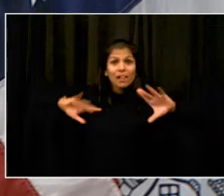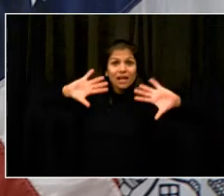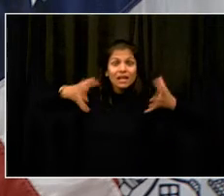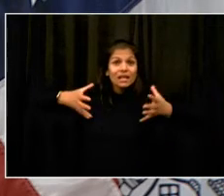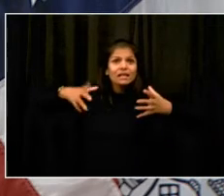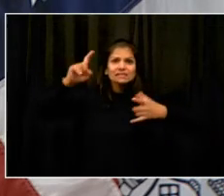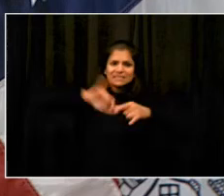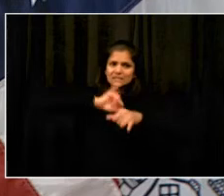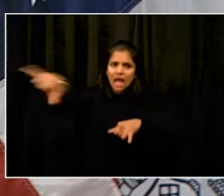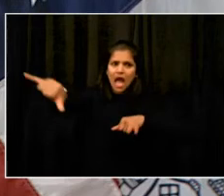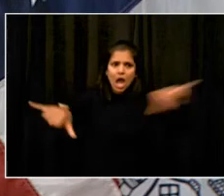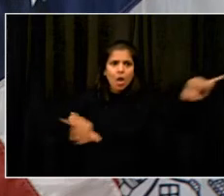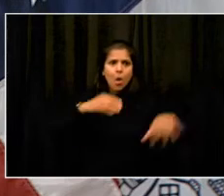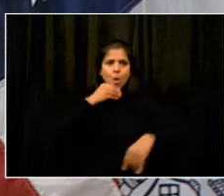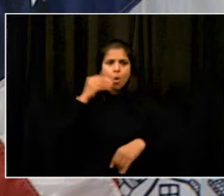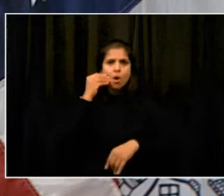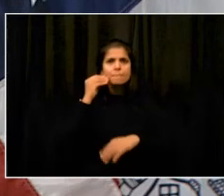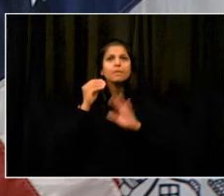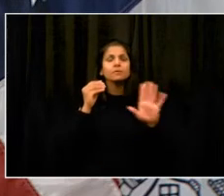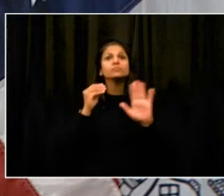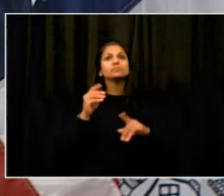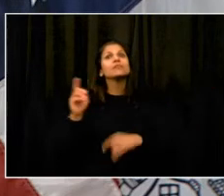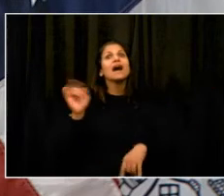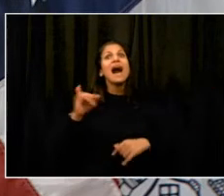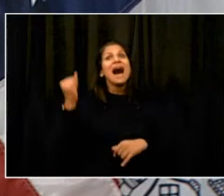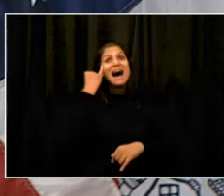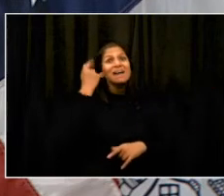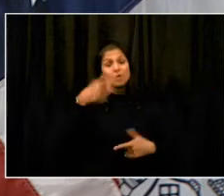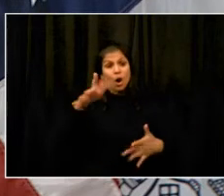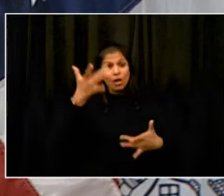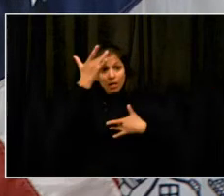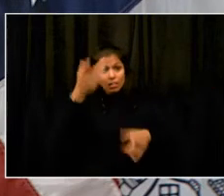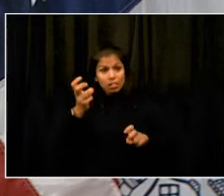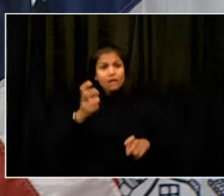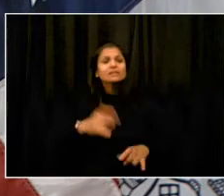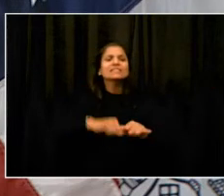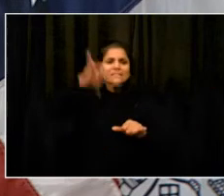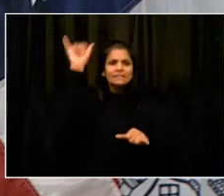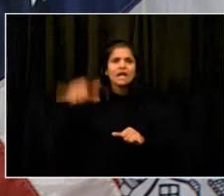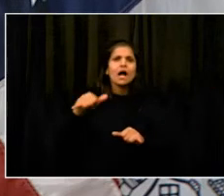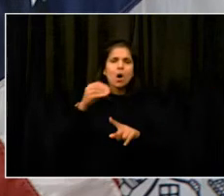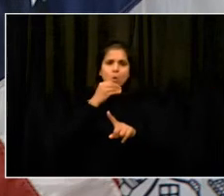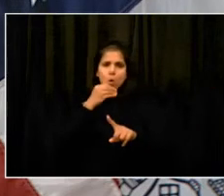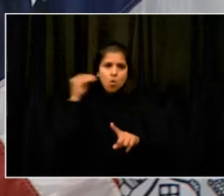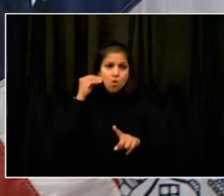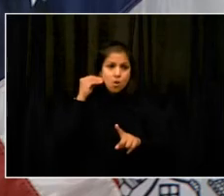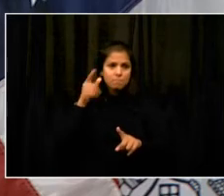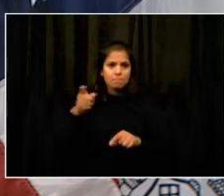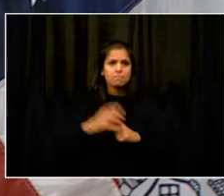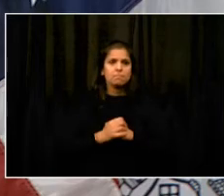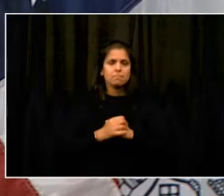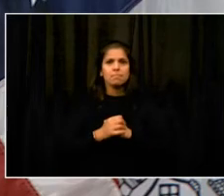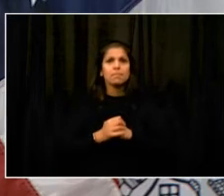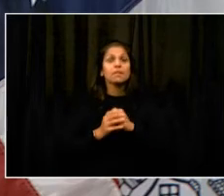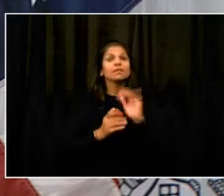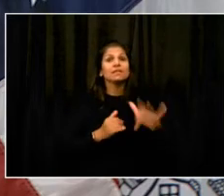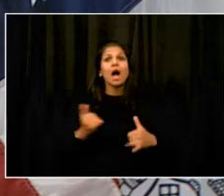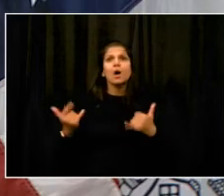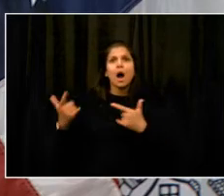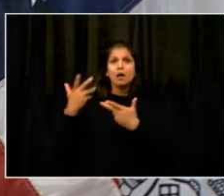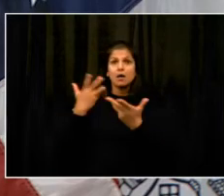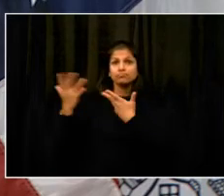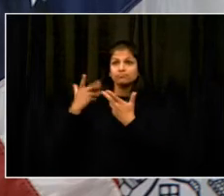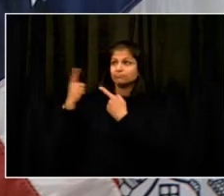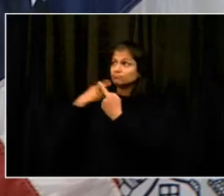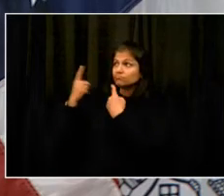except for the most essential reasons. We're working with the state on everything else we're going to have to be doing. So clearly we